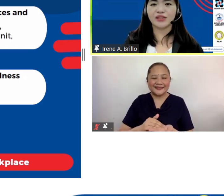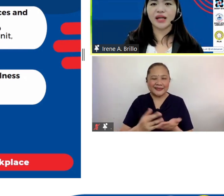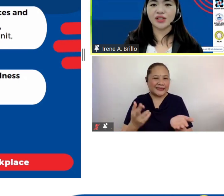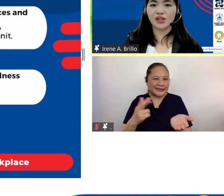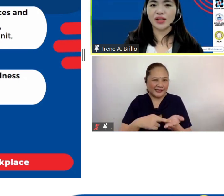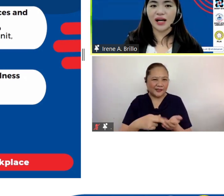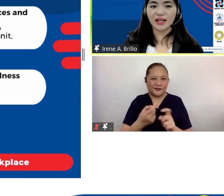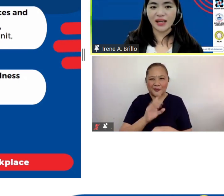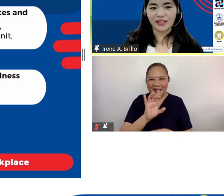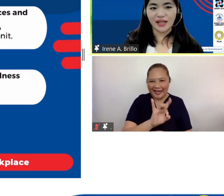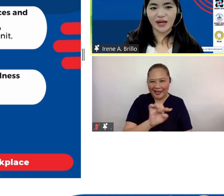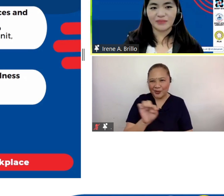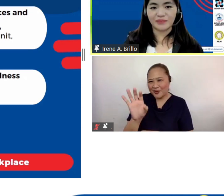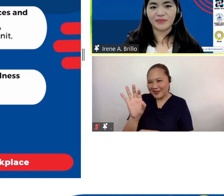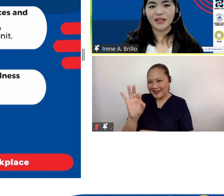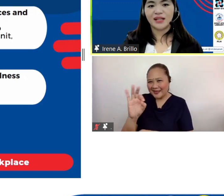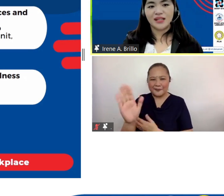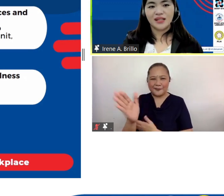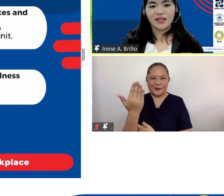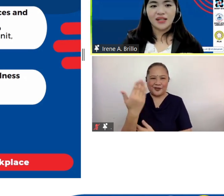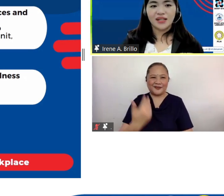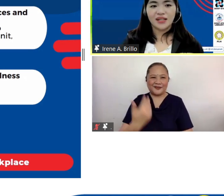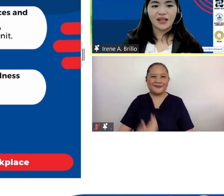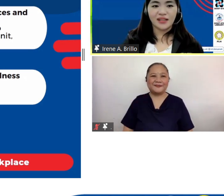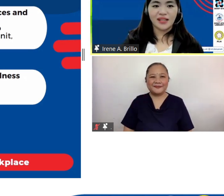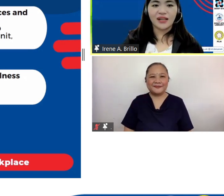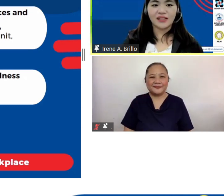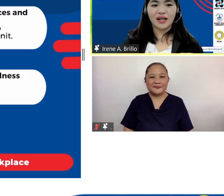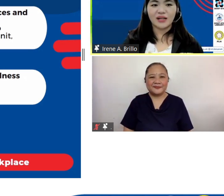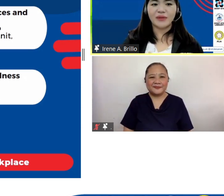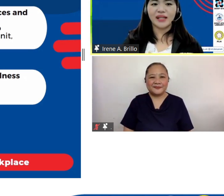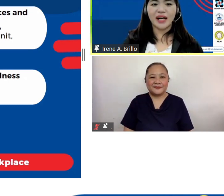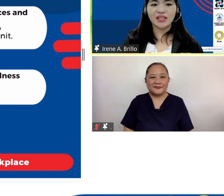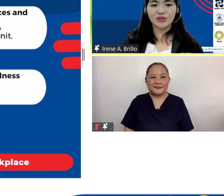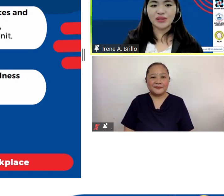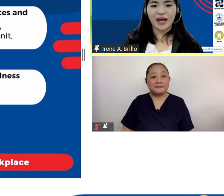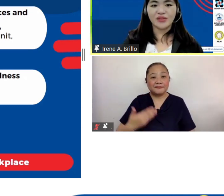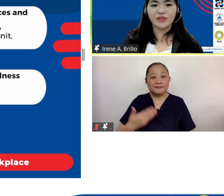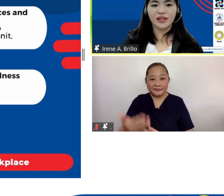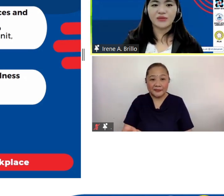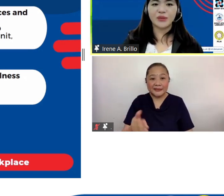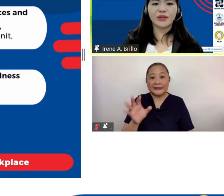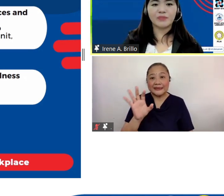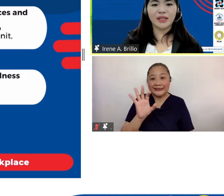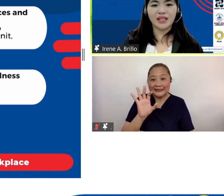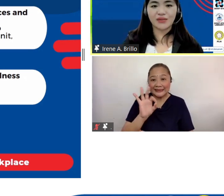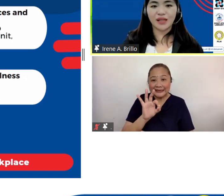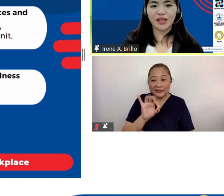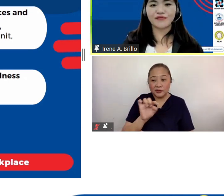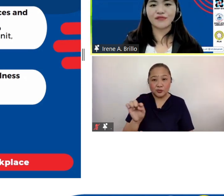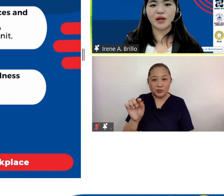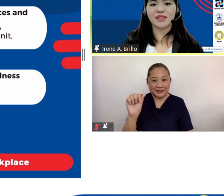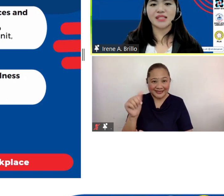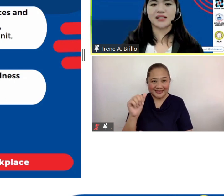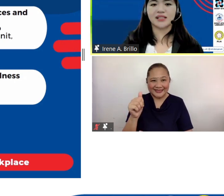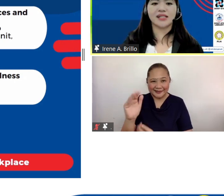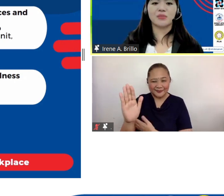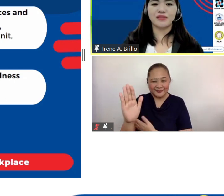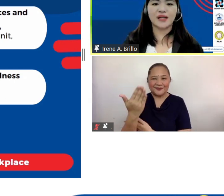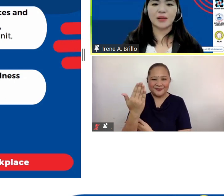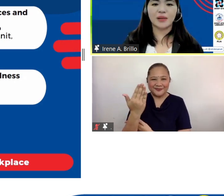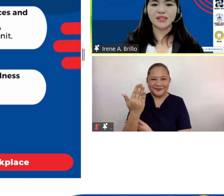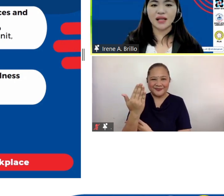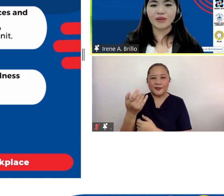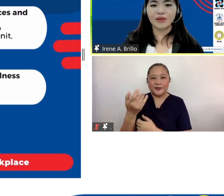8 to 9 o'clock a.m. And then by 9 to 10, we will be hearing from Mr.